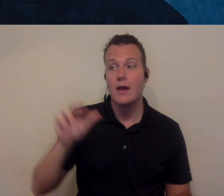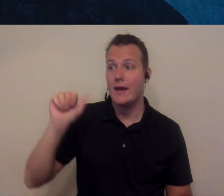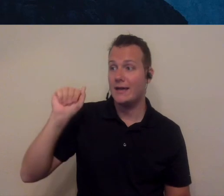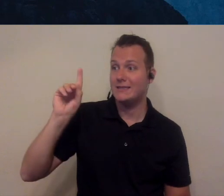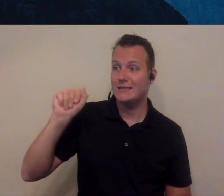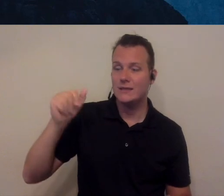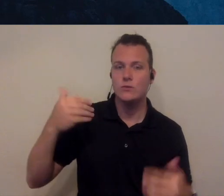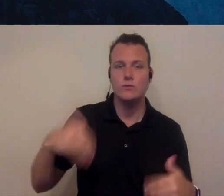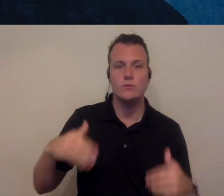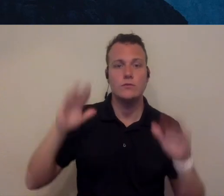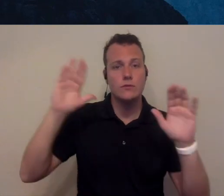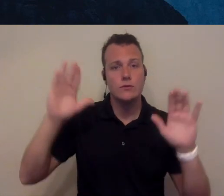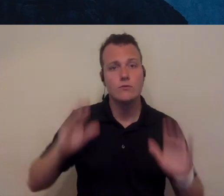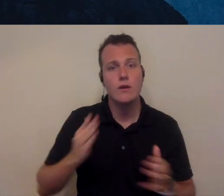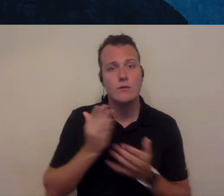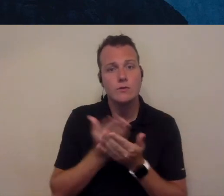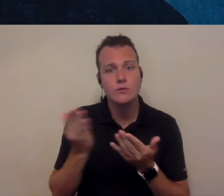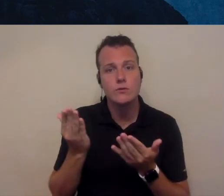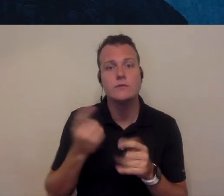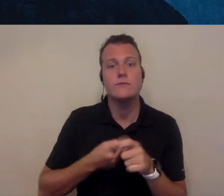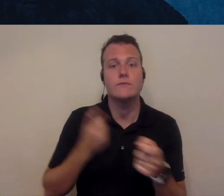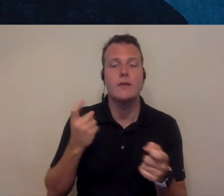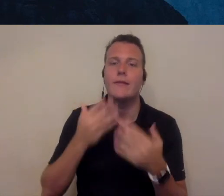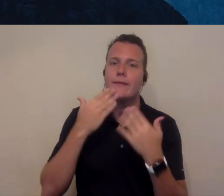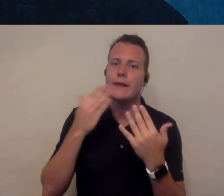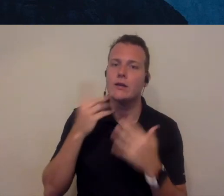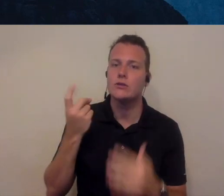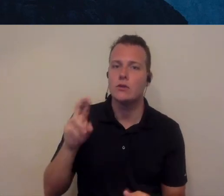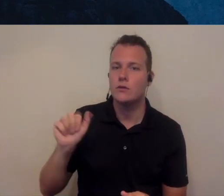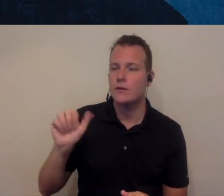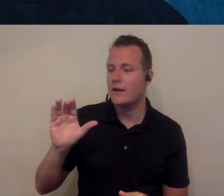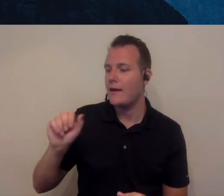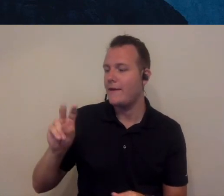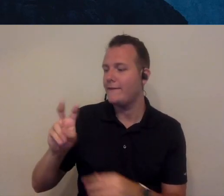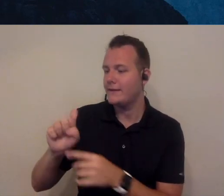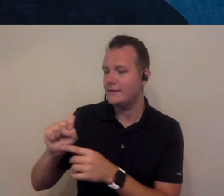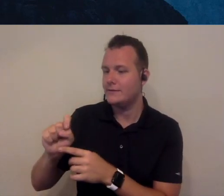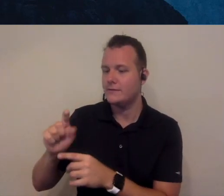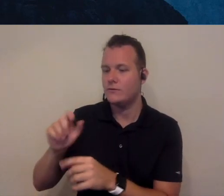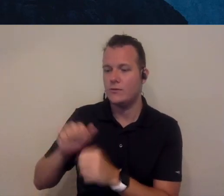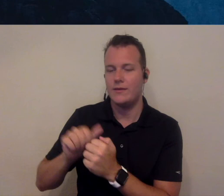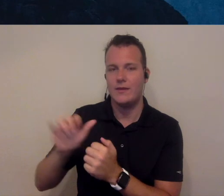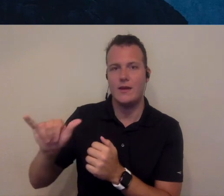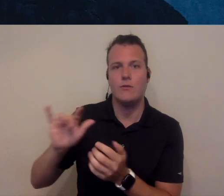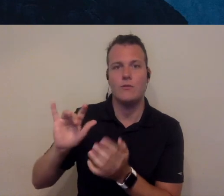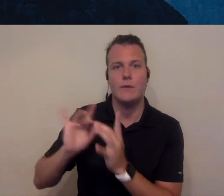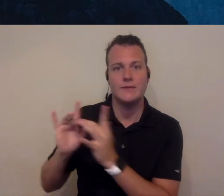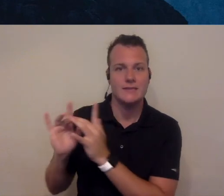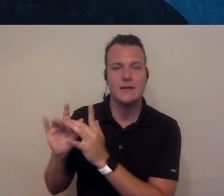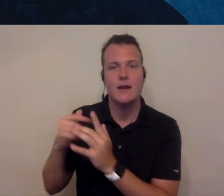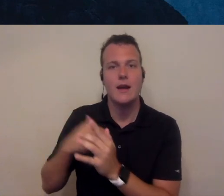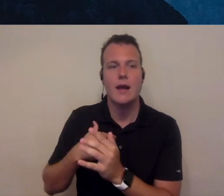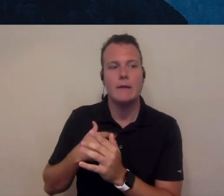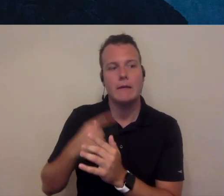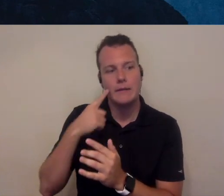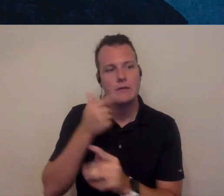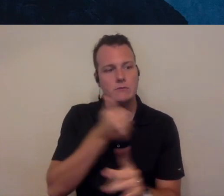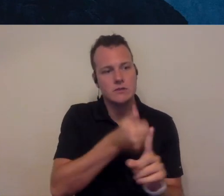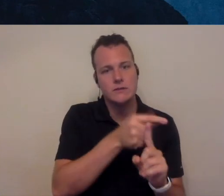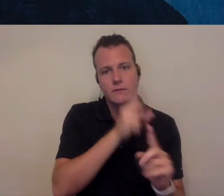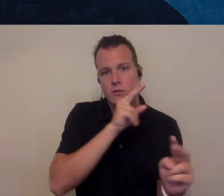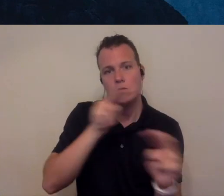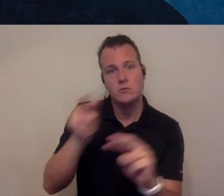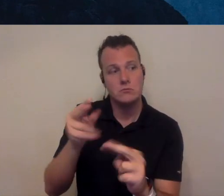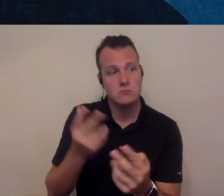I know ADA has some great resources, thanks to Dr. Cavett on the website. So I would suggest maybe